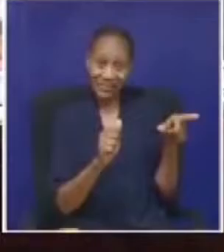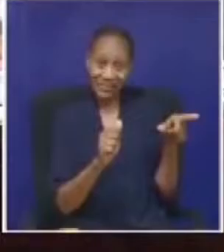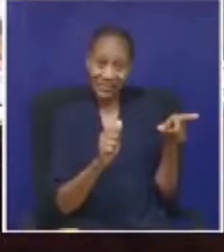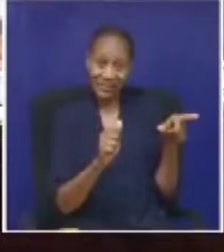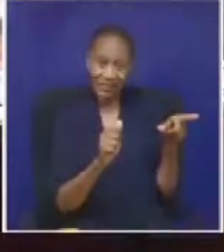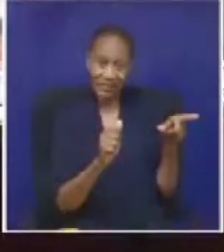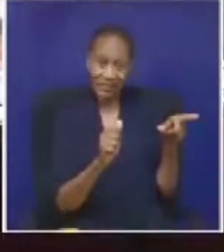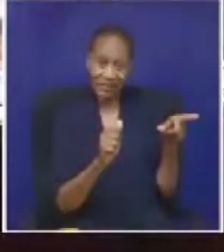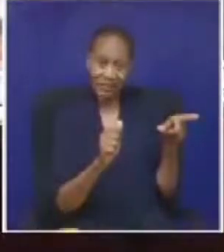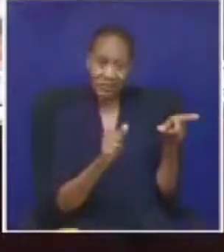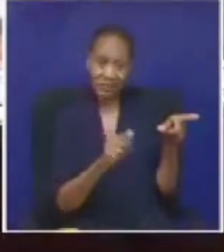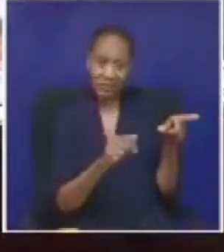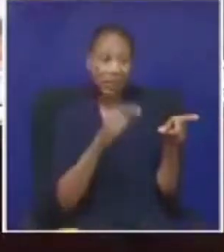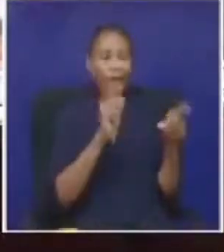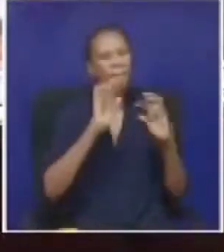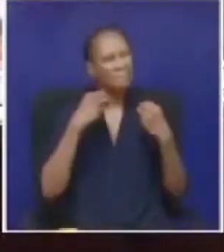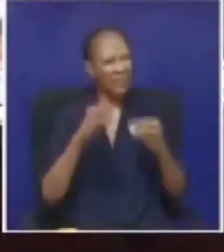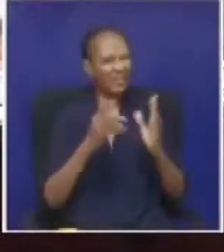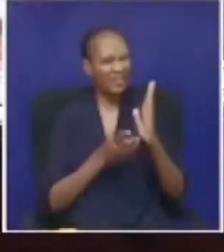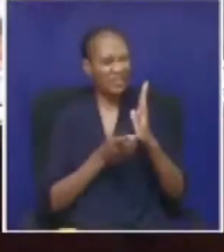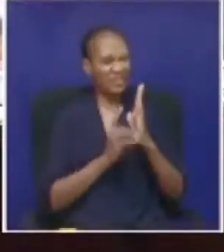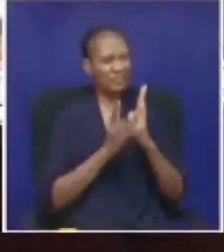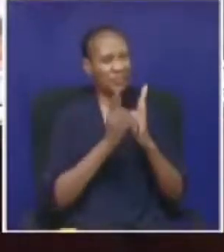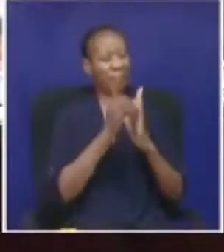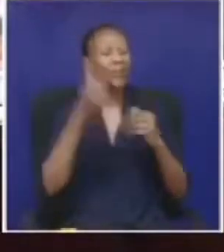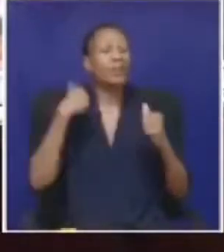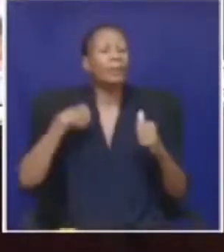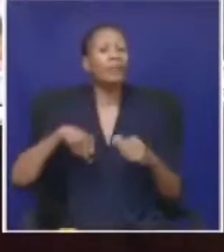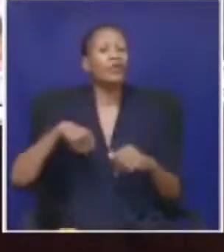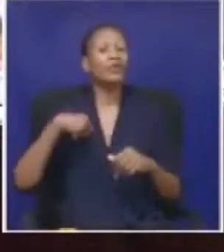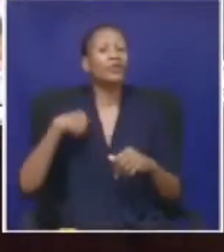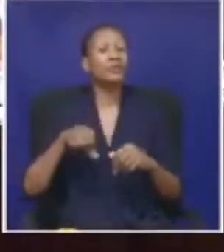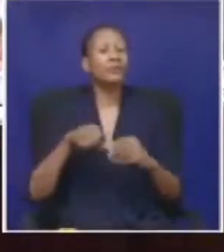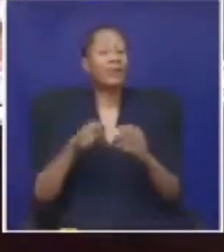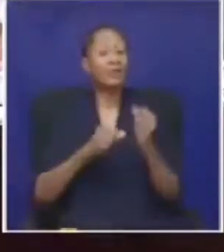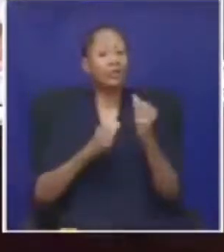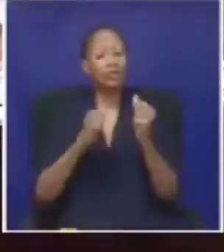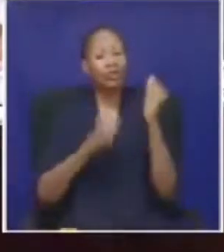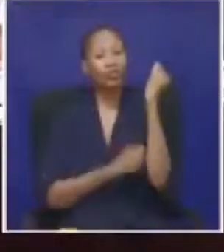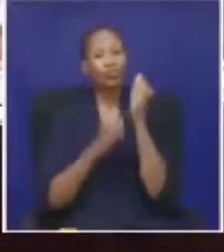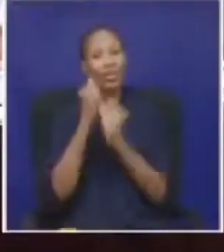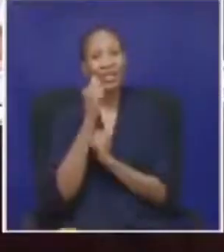COGTA, is developing the Municipal Structures Amendment Bill,